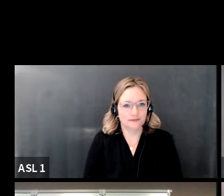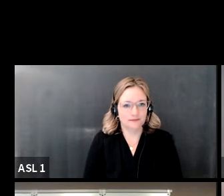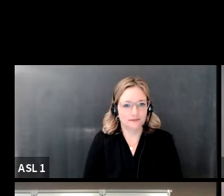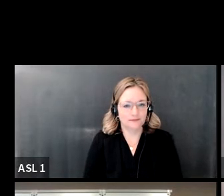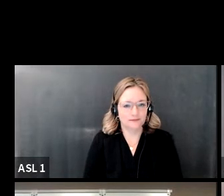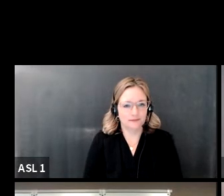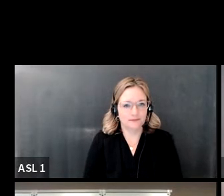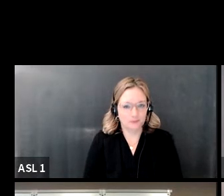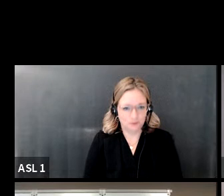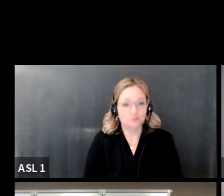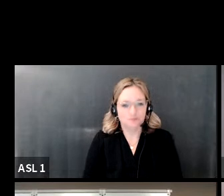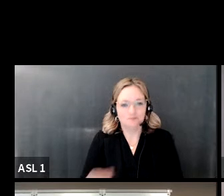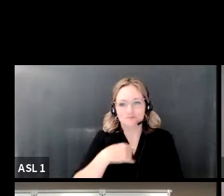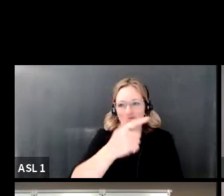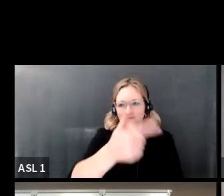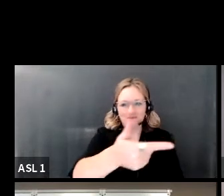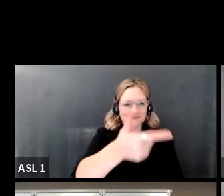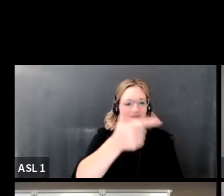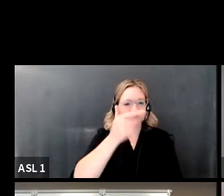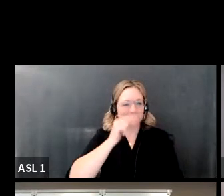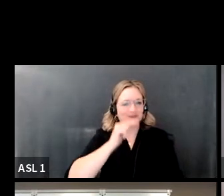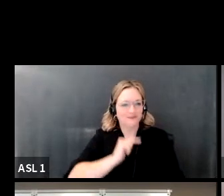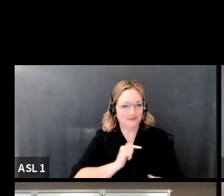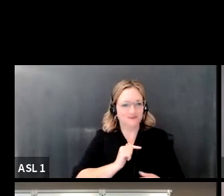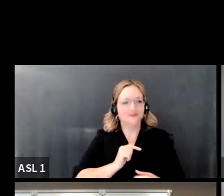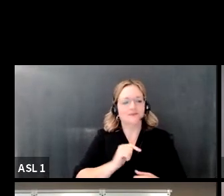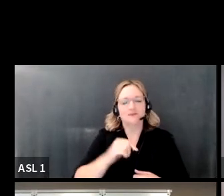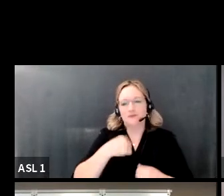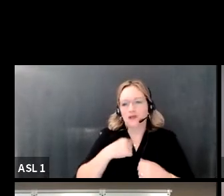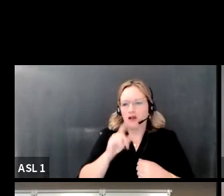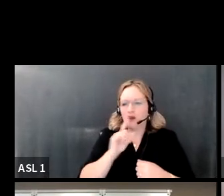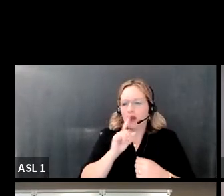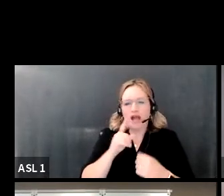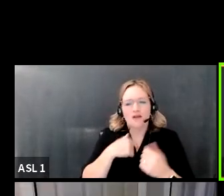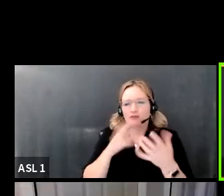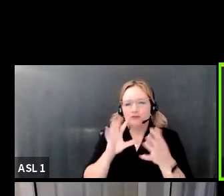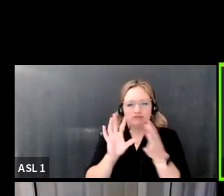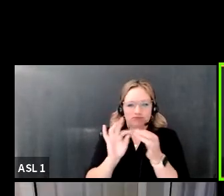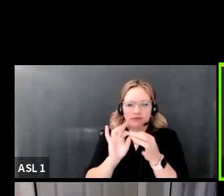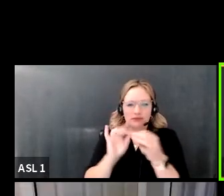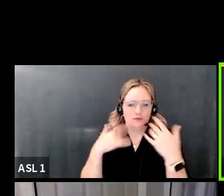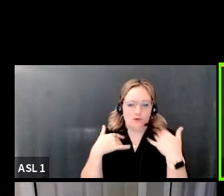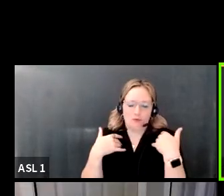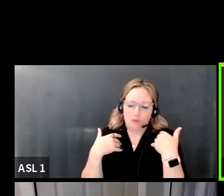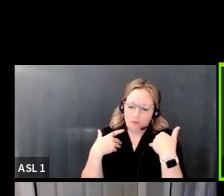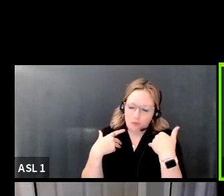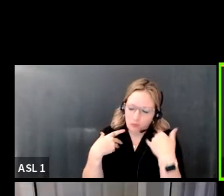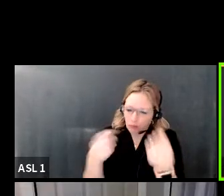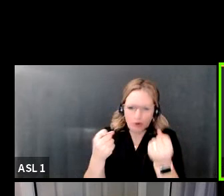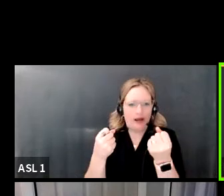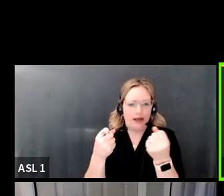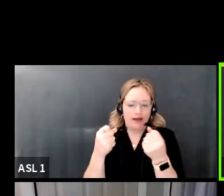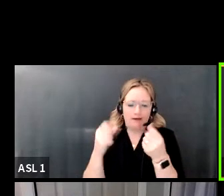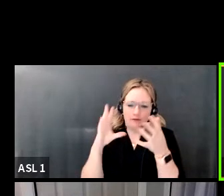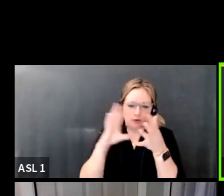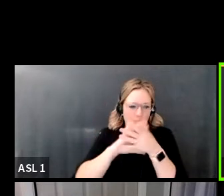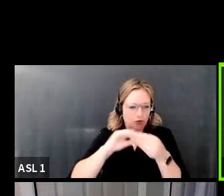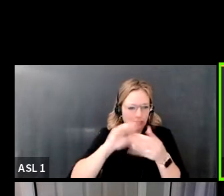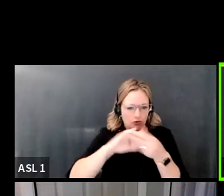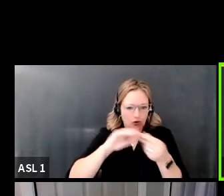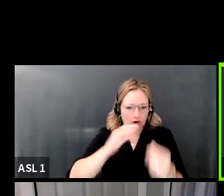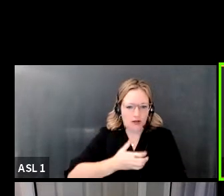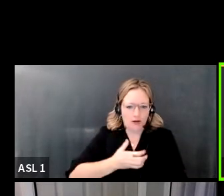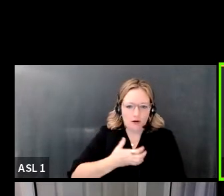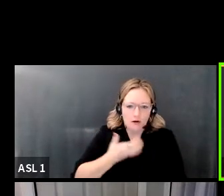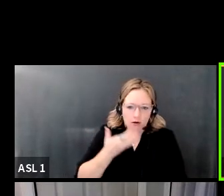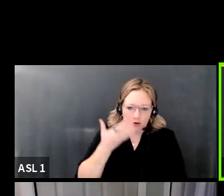it is a truly courage of coming and sharing your story and i can say with conviction we all are not that courageous that you are so thank you